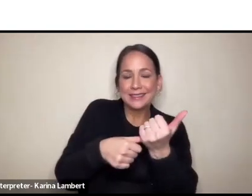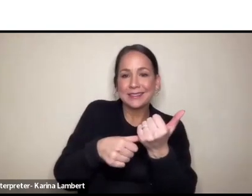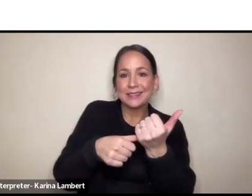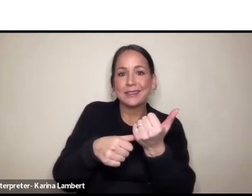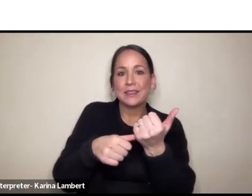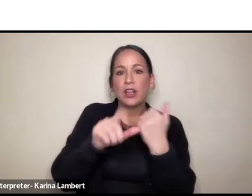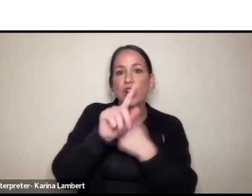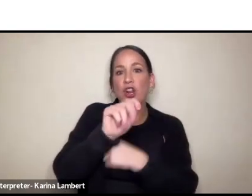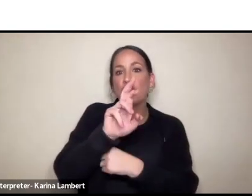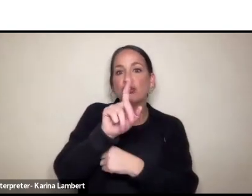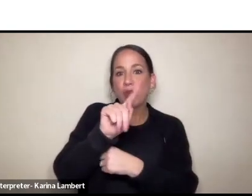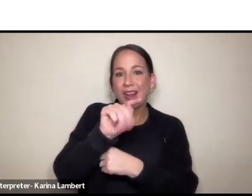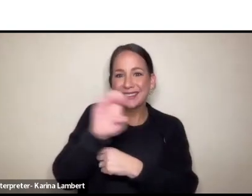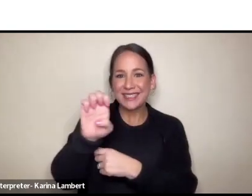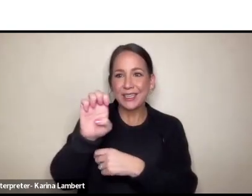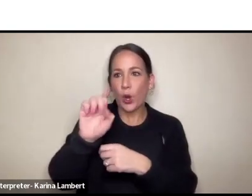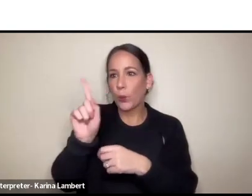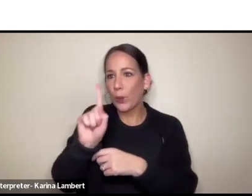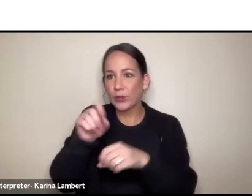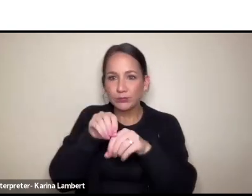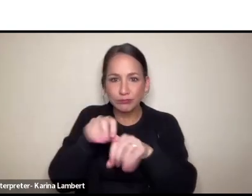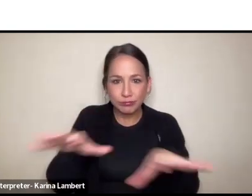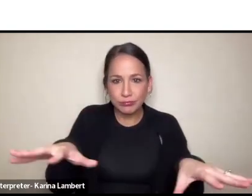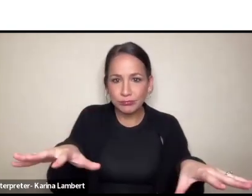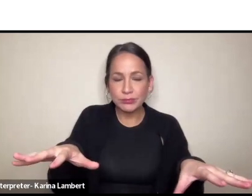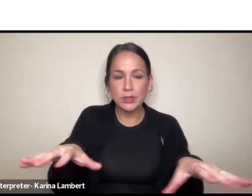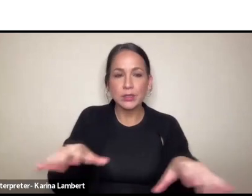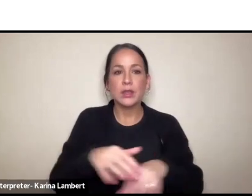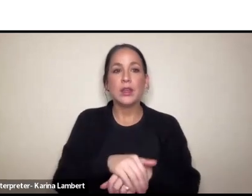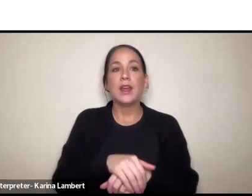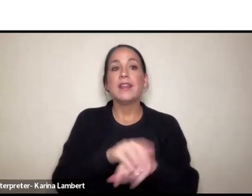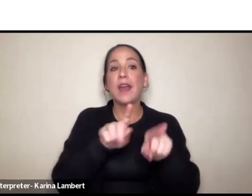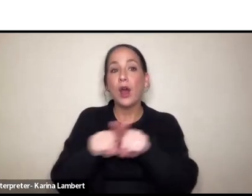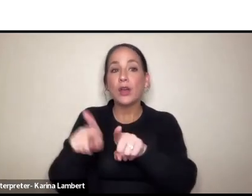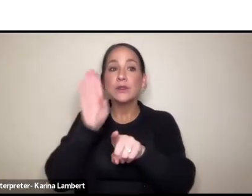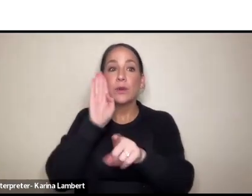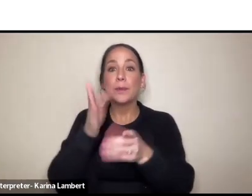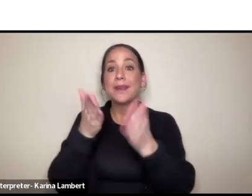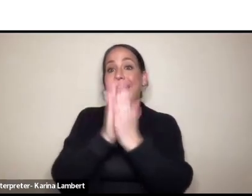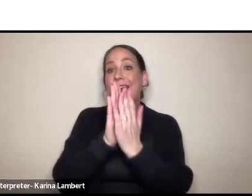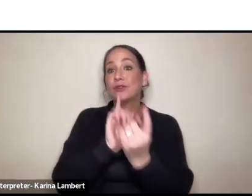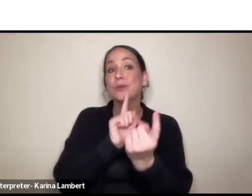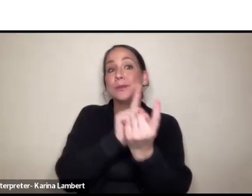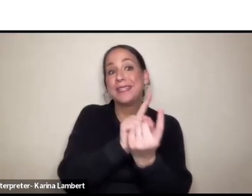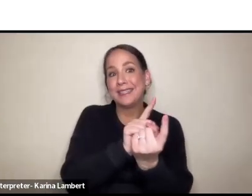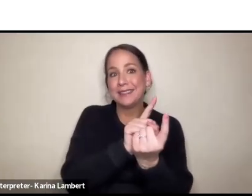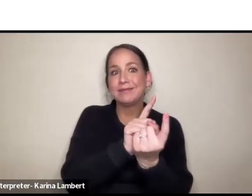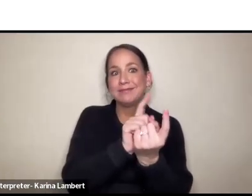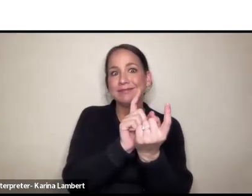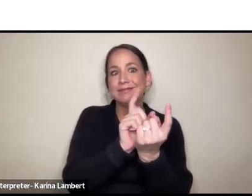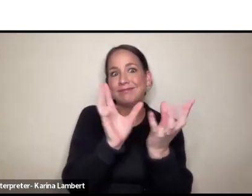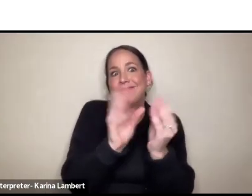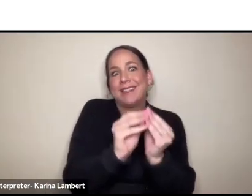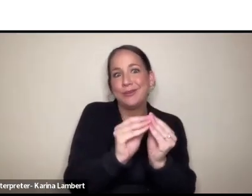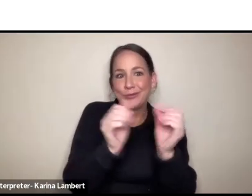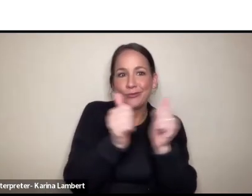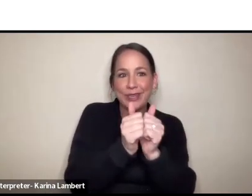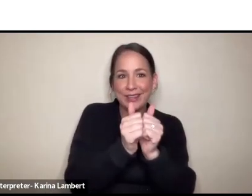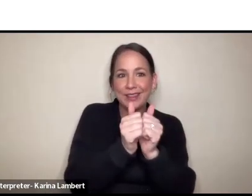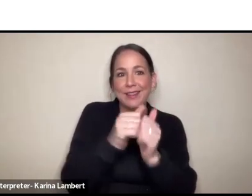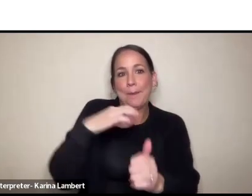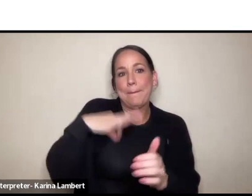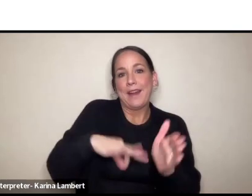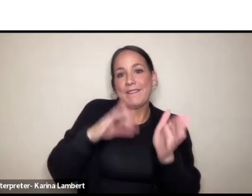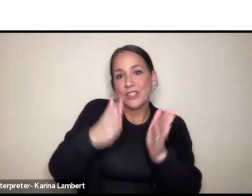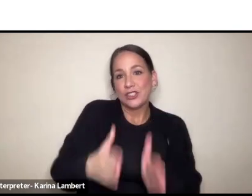the disbursement. And they're also going to be asked to meet with the beneficiary and the trustee as needed, or the